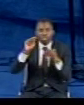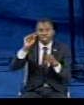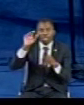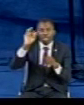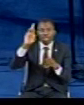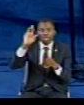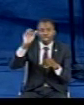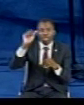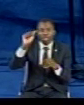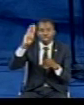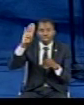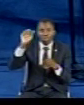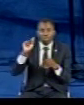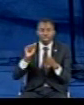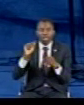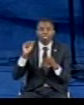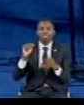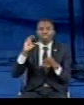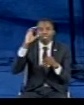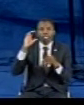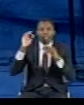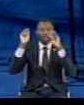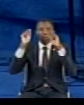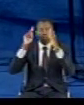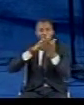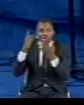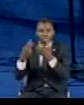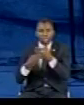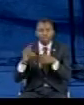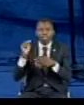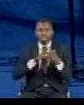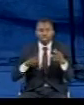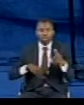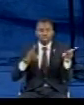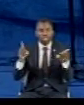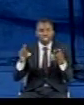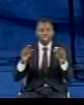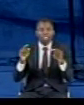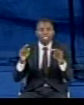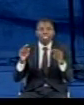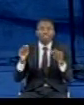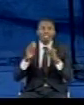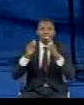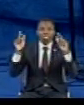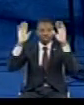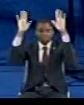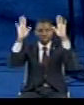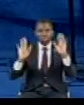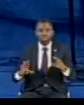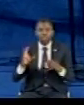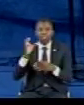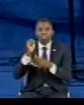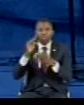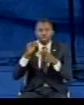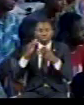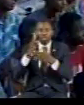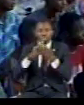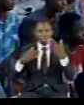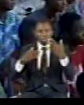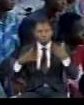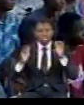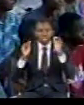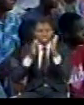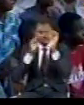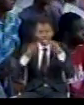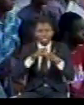crusade, the Lord God did and has done a miracle. Someone that could not see is seeing. Someone that could not stand and walk is